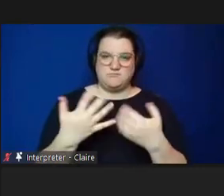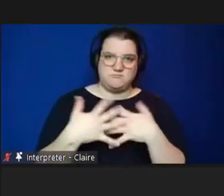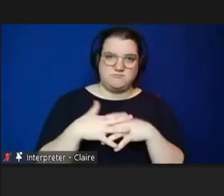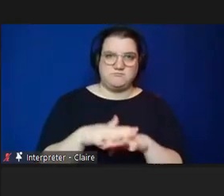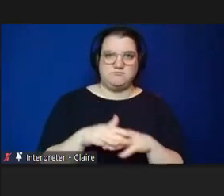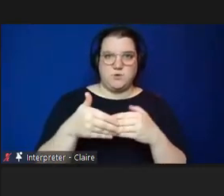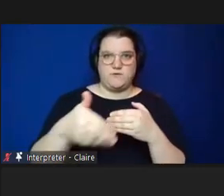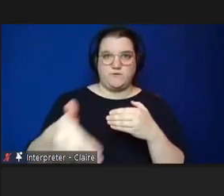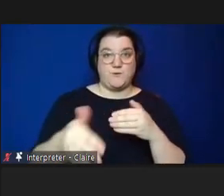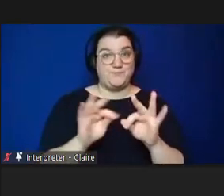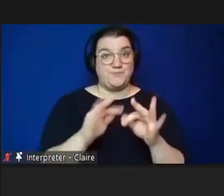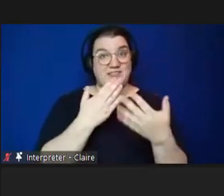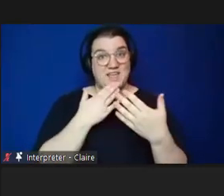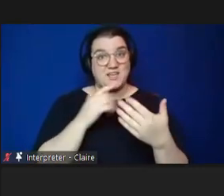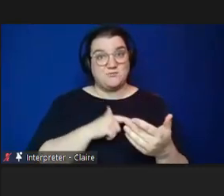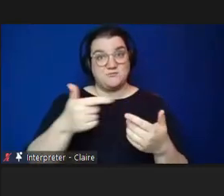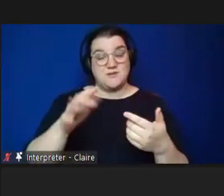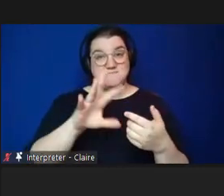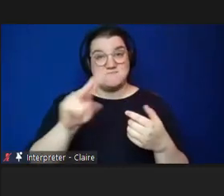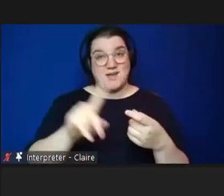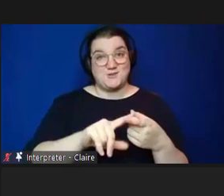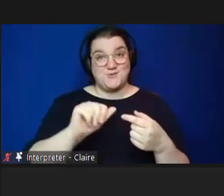and I'll turn the microphone back over to Angela.